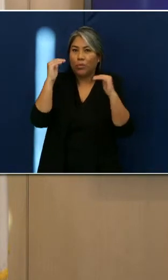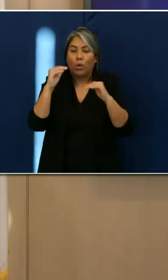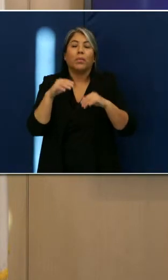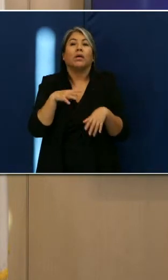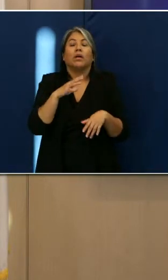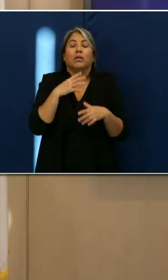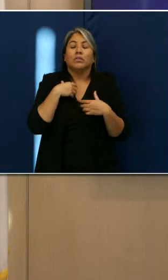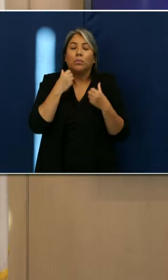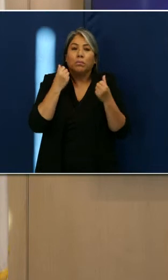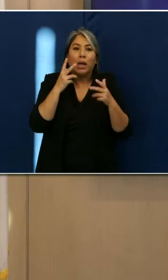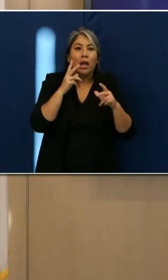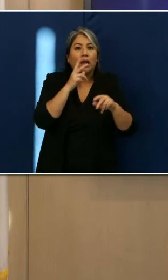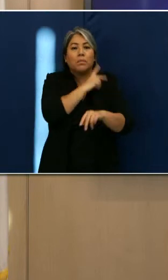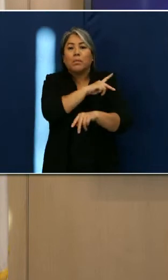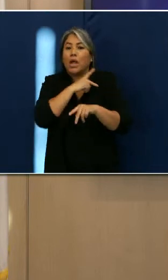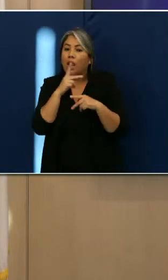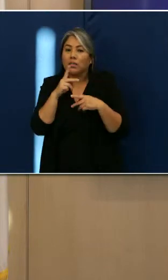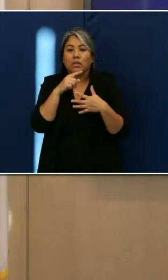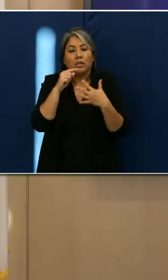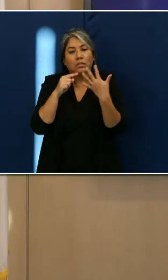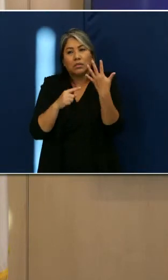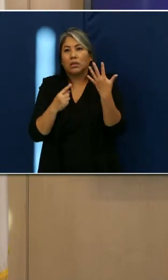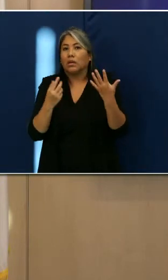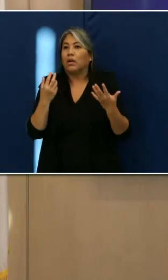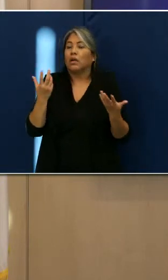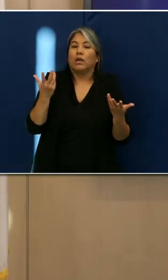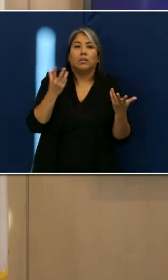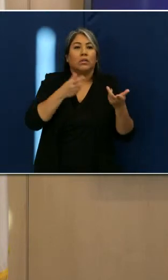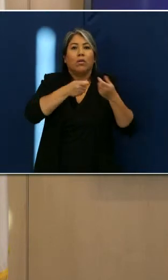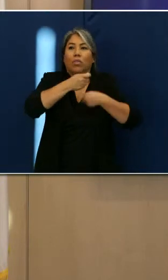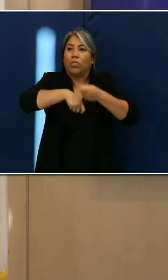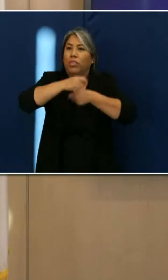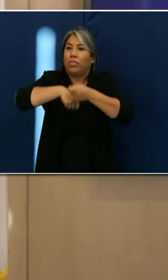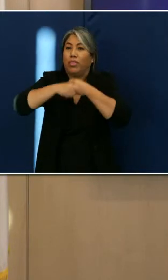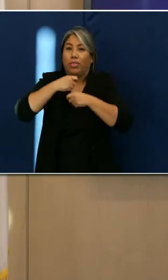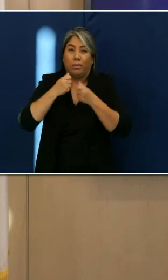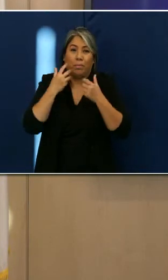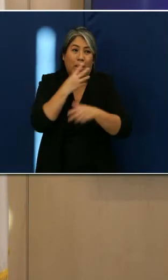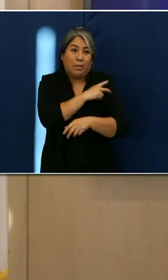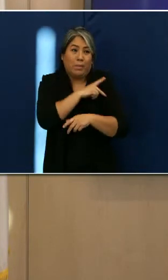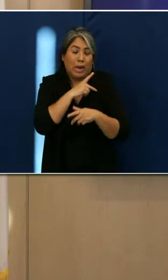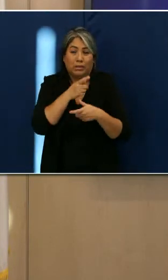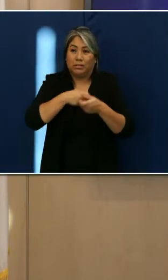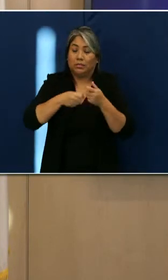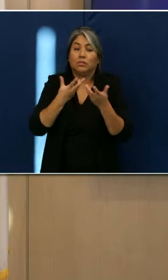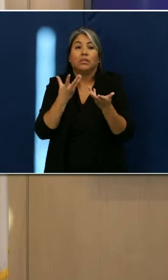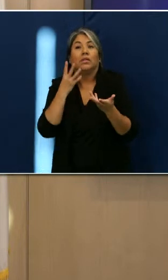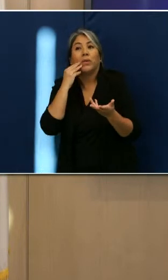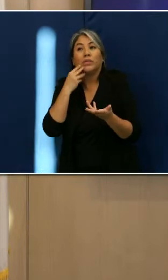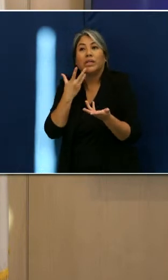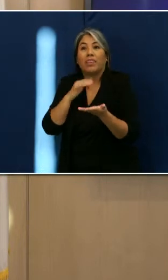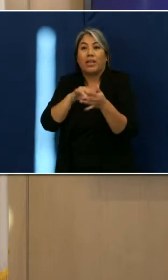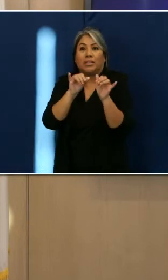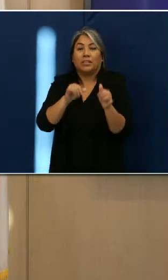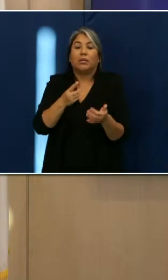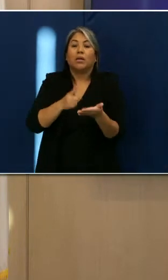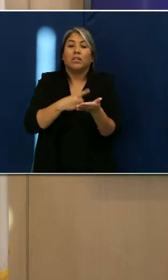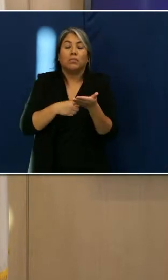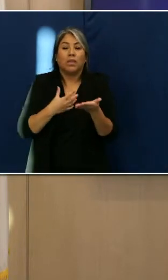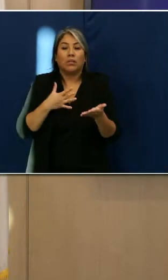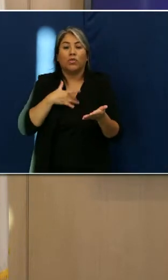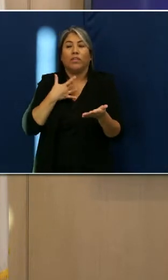of patients, and at any one time when you have this many patients going through the system, there might be bottlenecks.